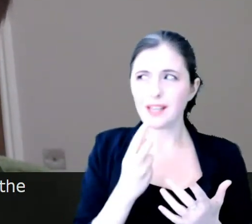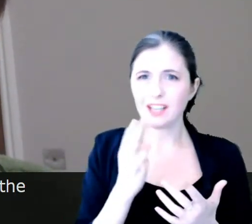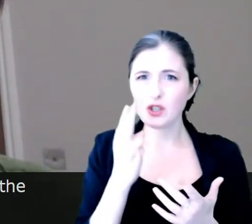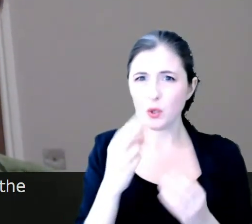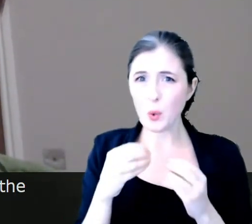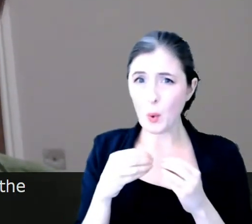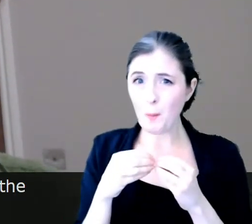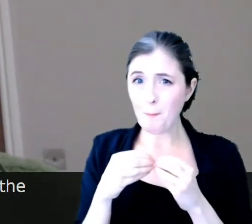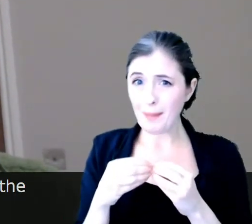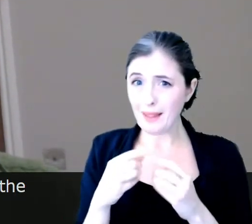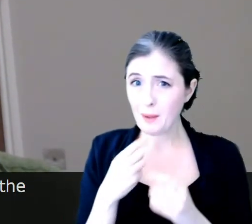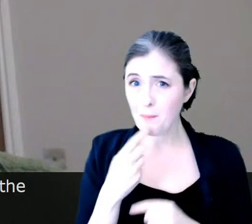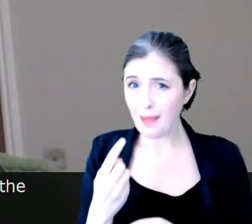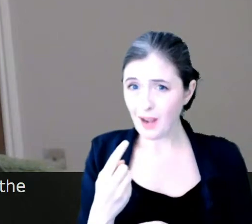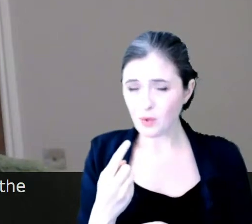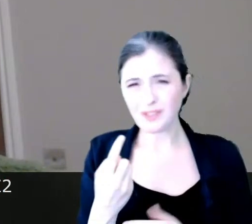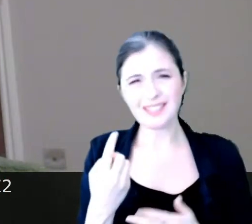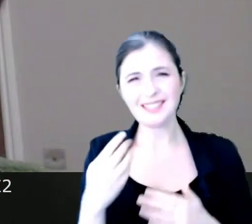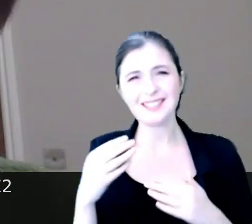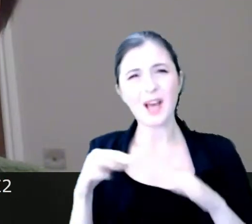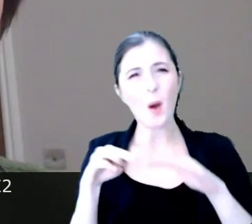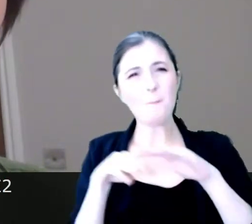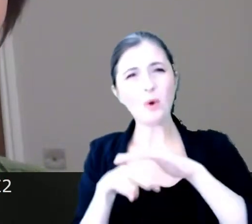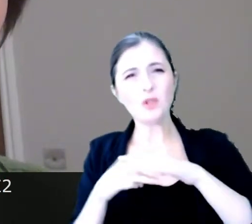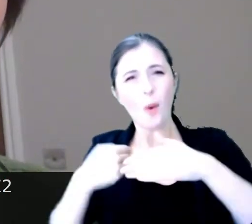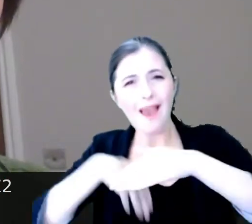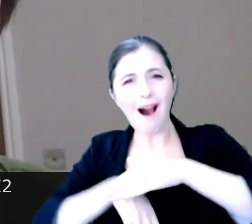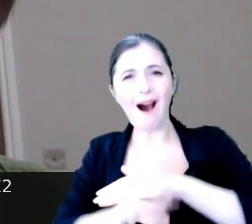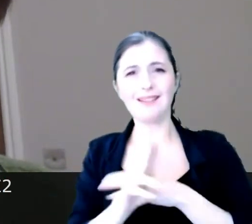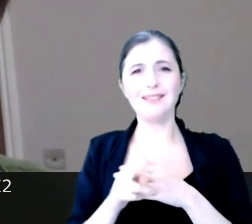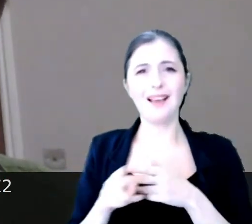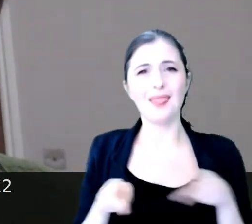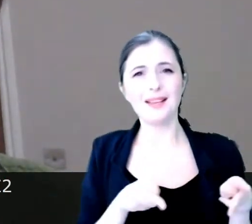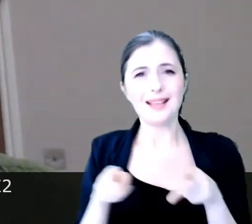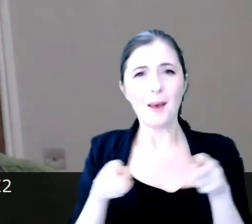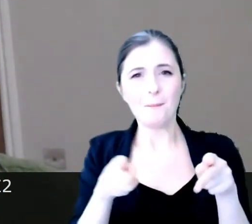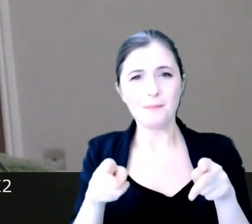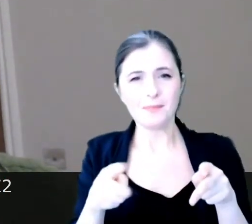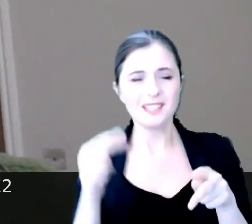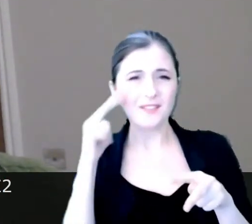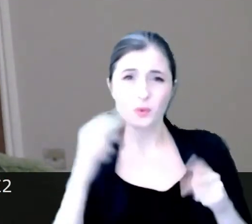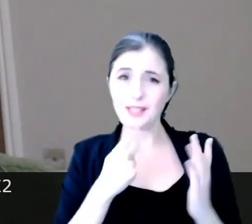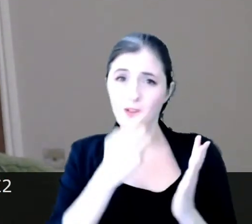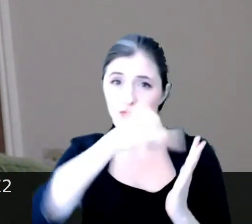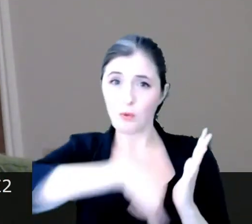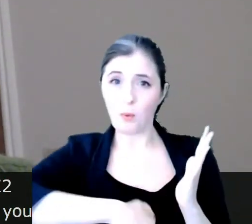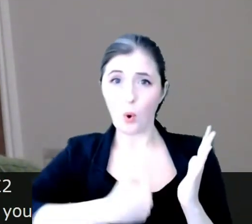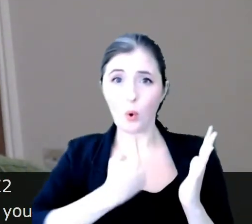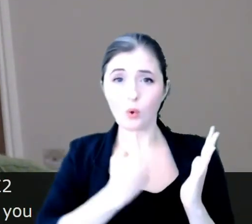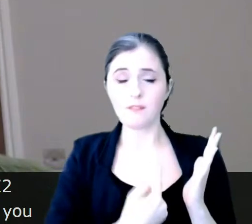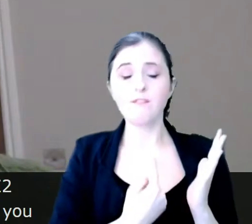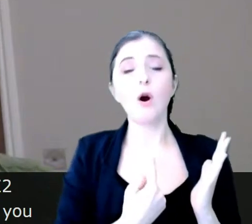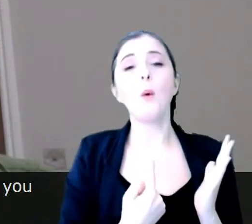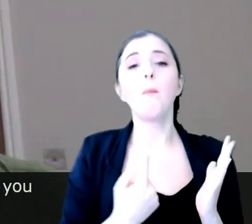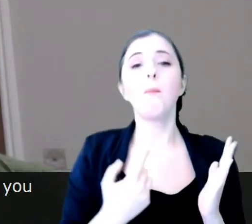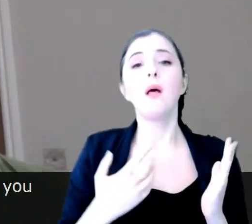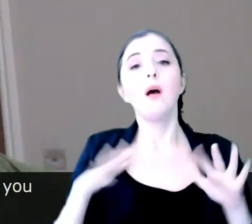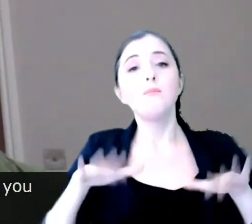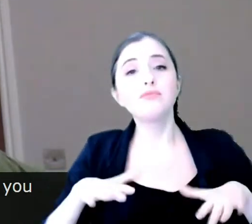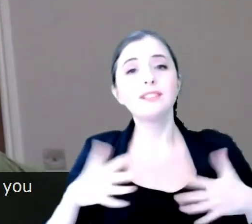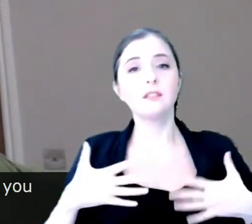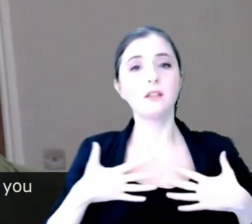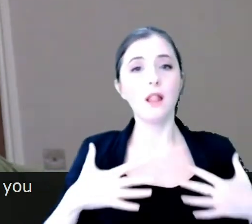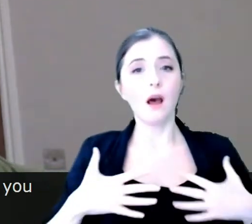a motorway under the Thames. And when you see the report out today from the British Lung Foundation, if you see the